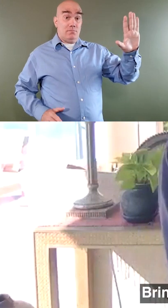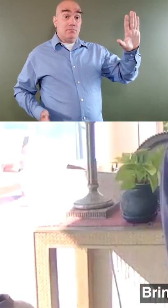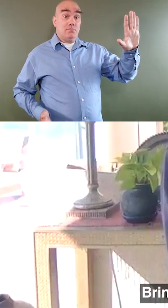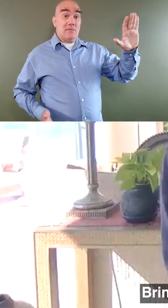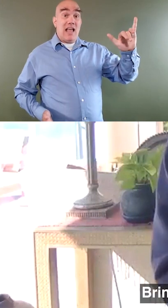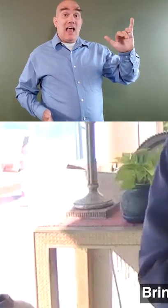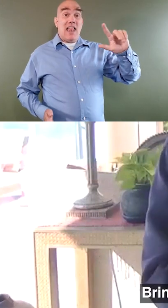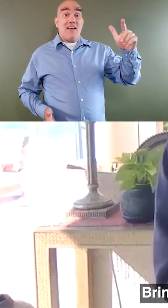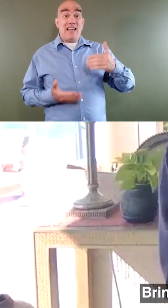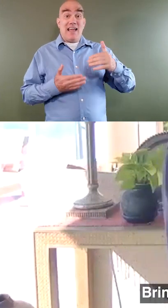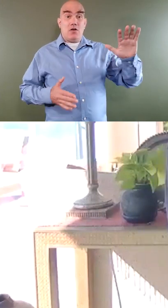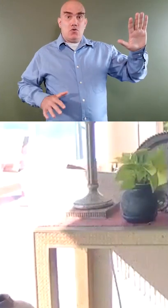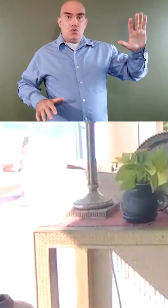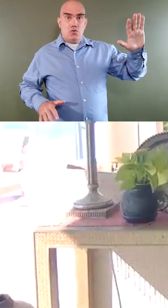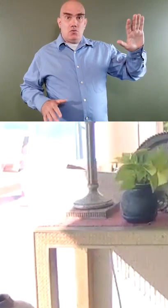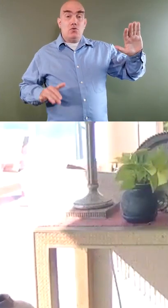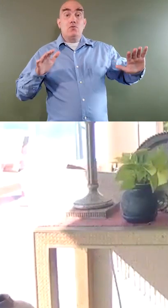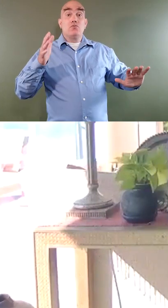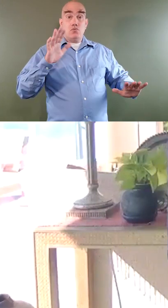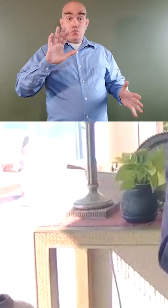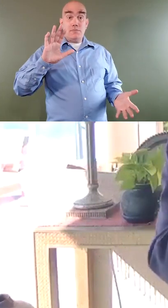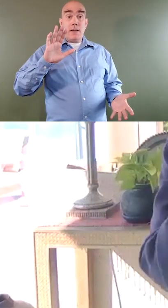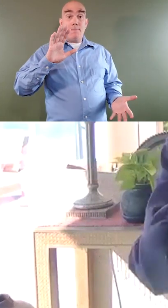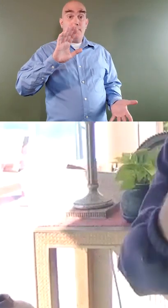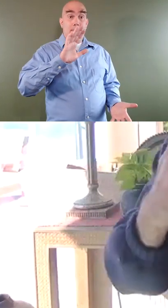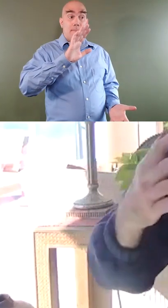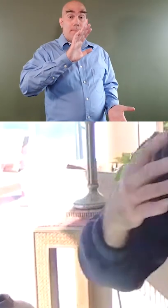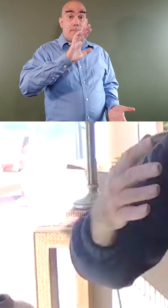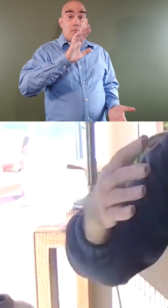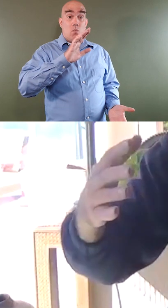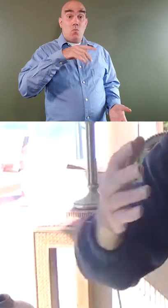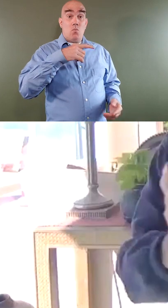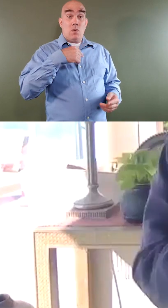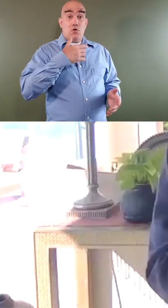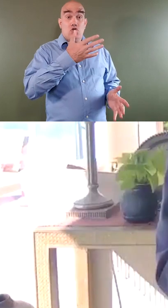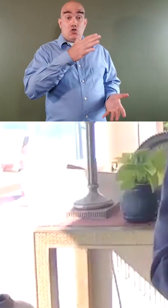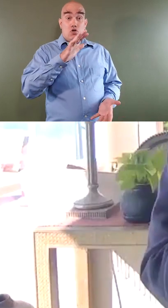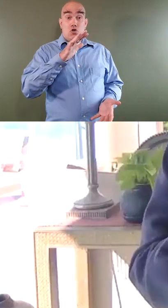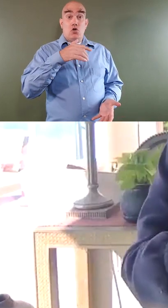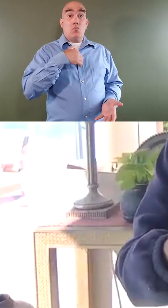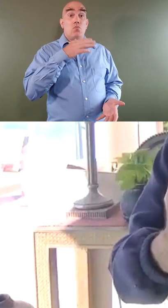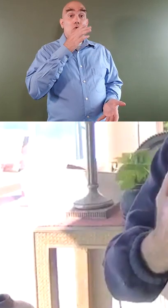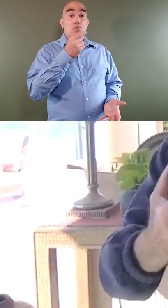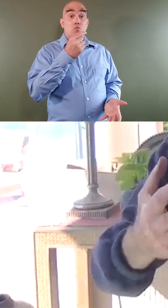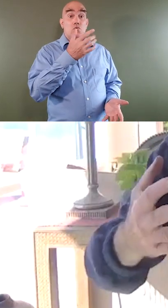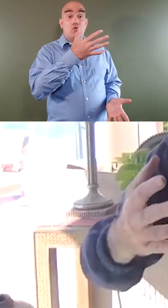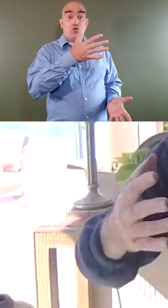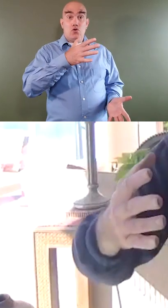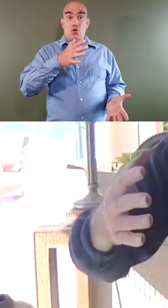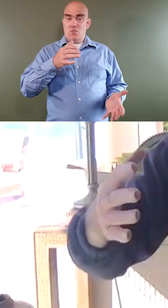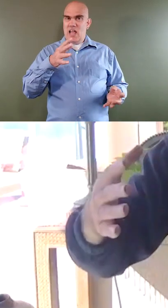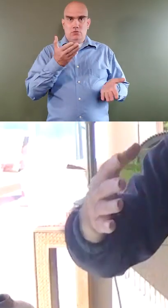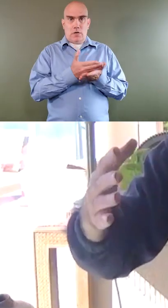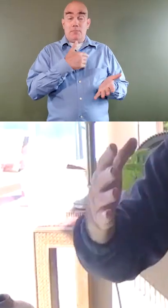Bringing the left hand scooping up, and as we turn across, we go right in as we turn without